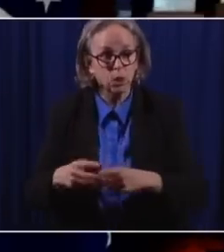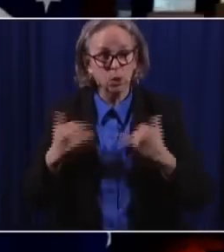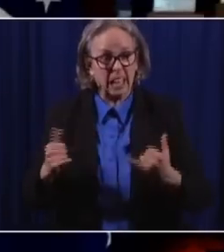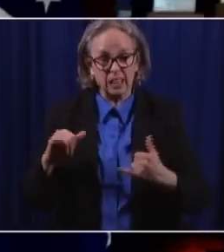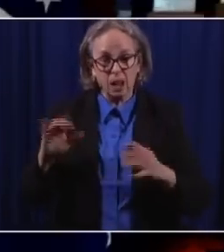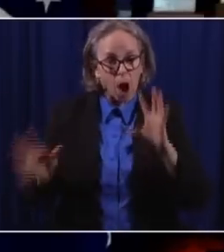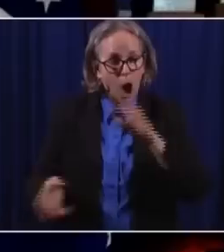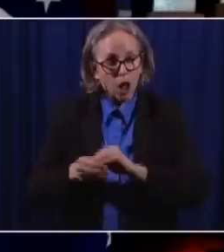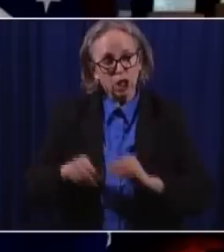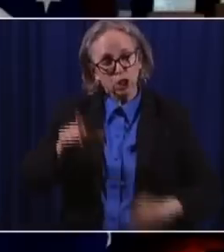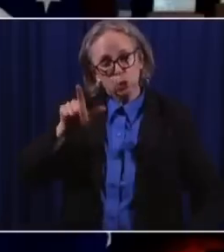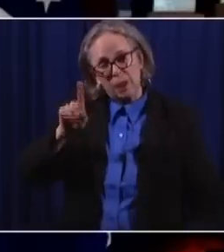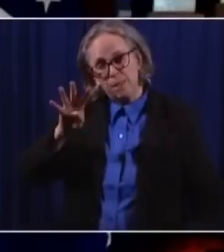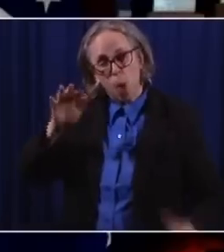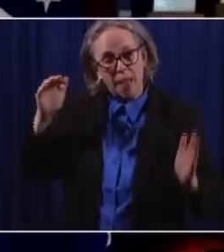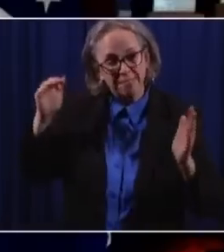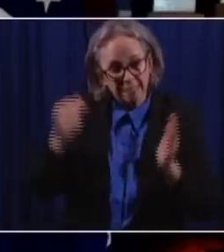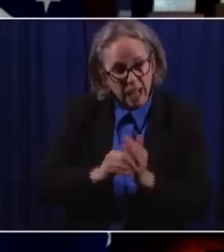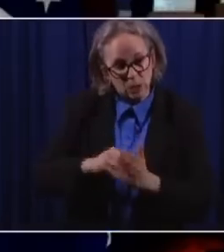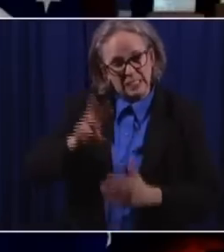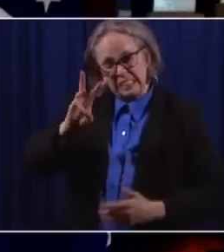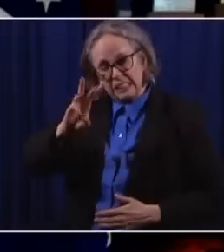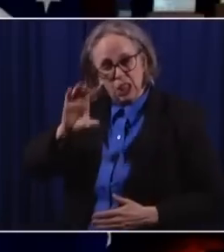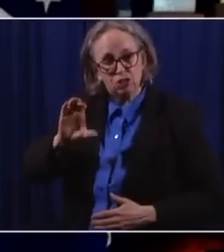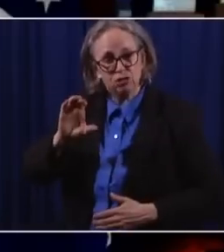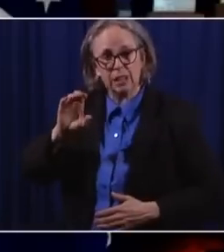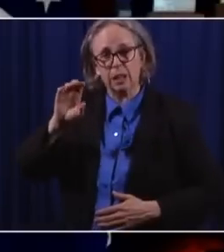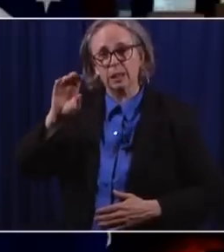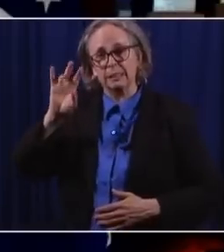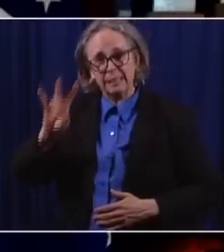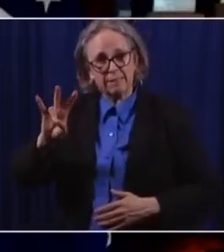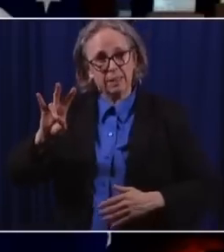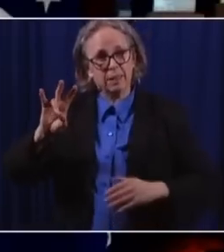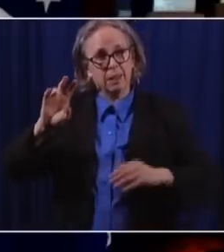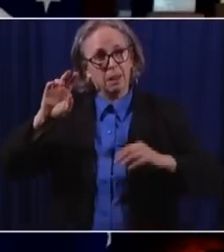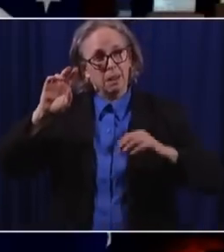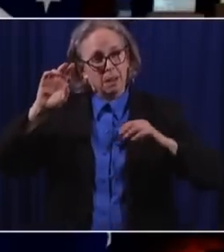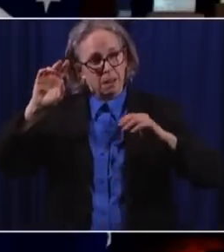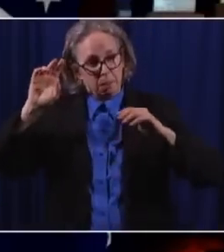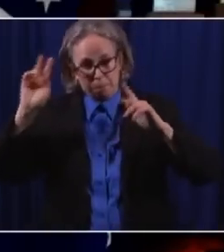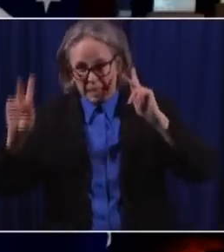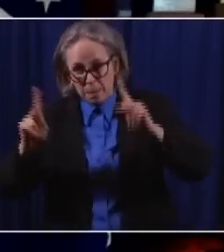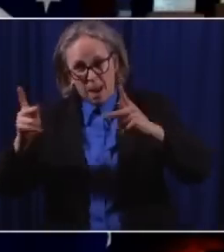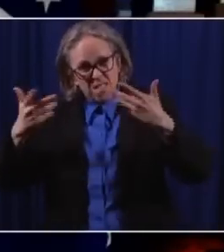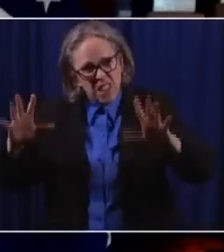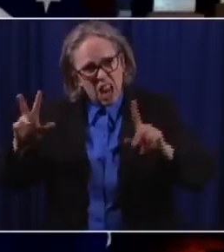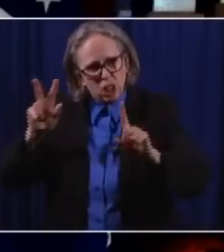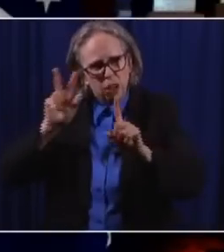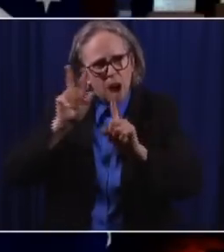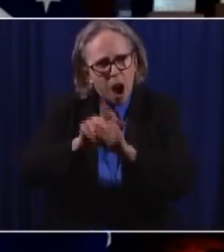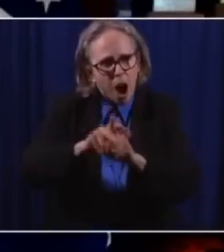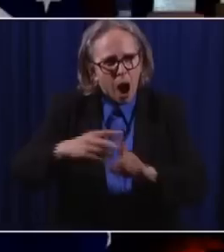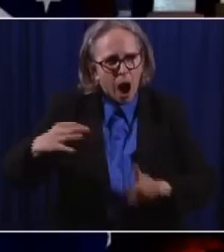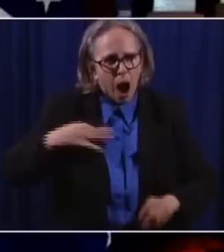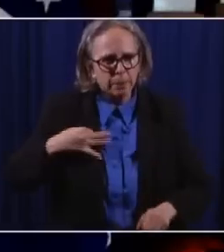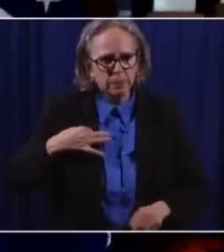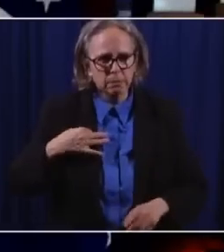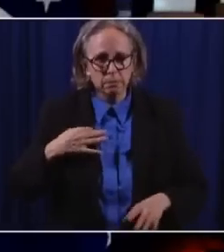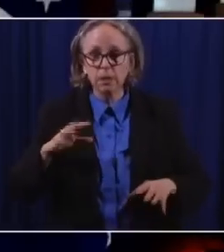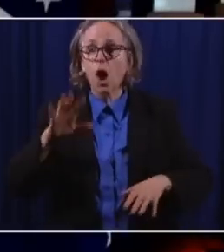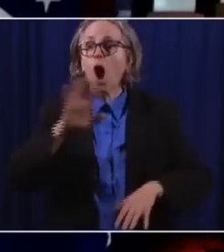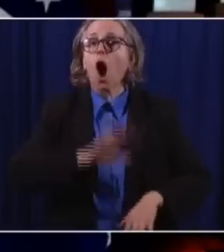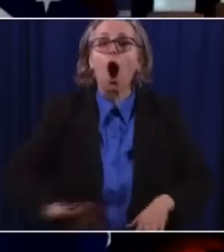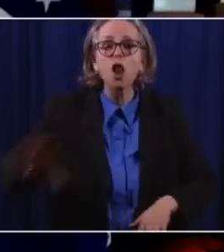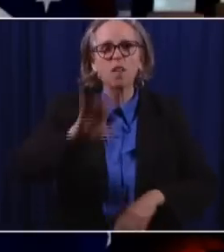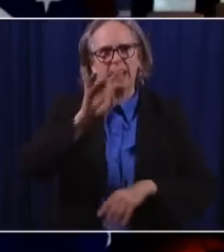24,607 businesses submitted applications, and we have them from all 88 counties. There's going to be $125